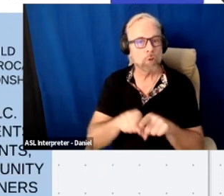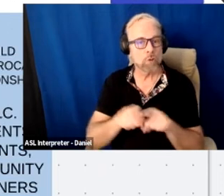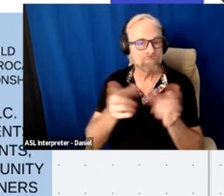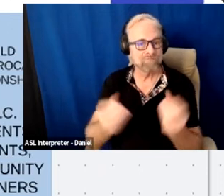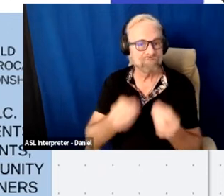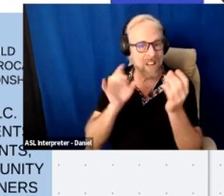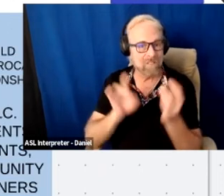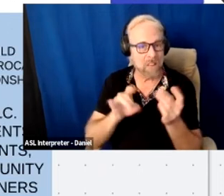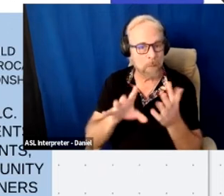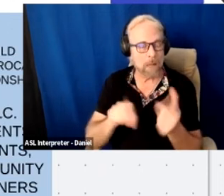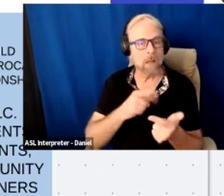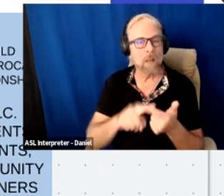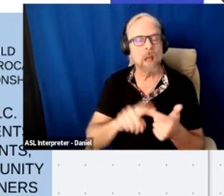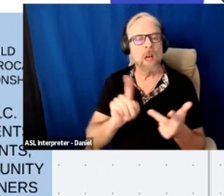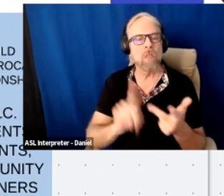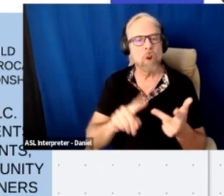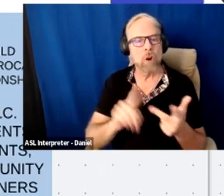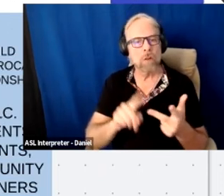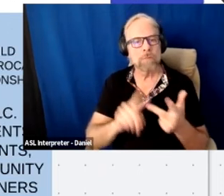A third was